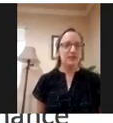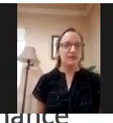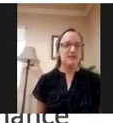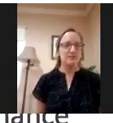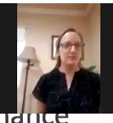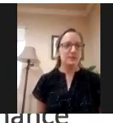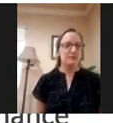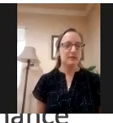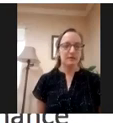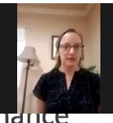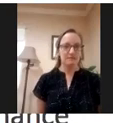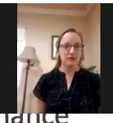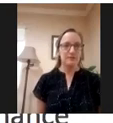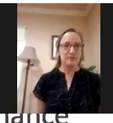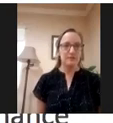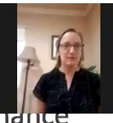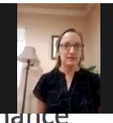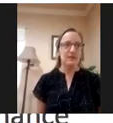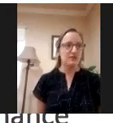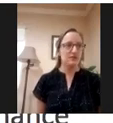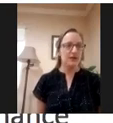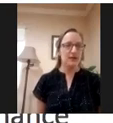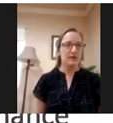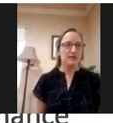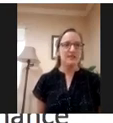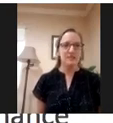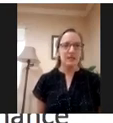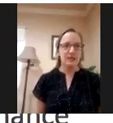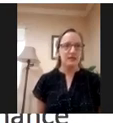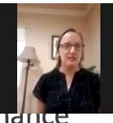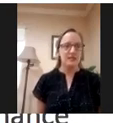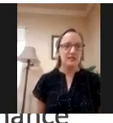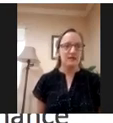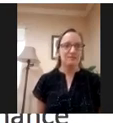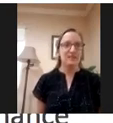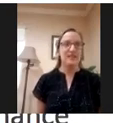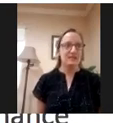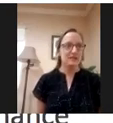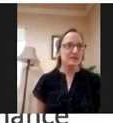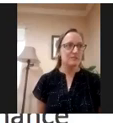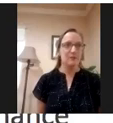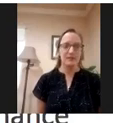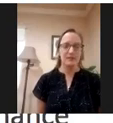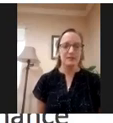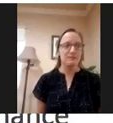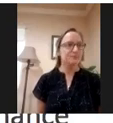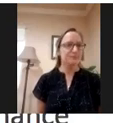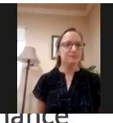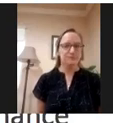complete, it is the responsibility of the non-federal sponsor to make sure that it's meeting its intended